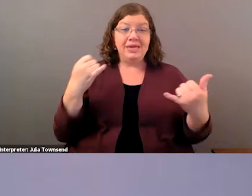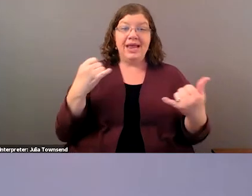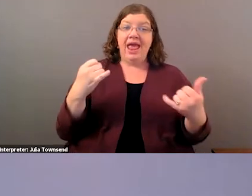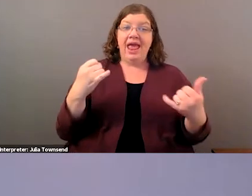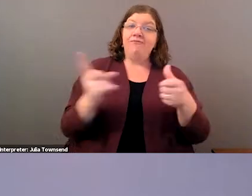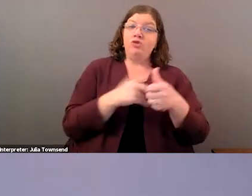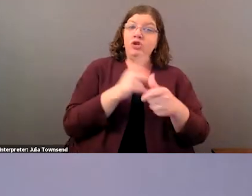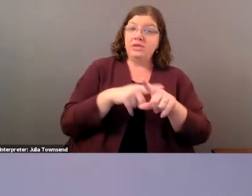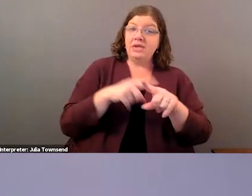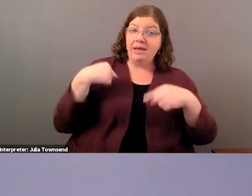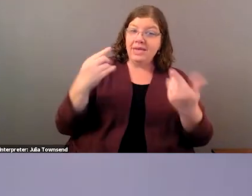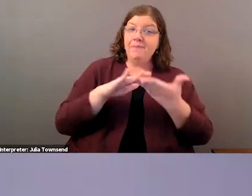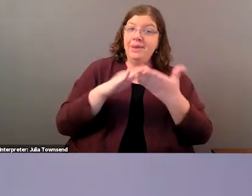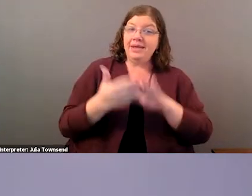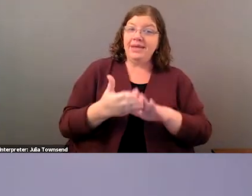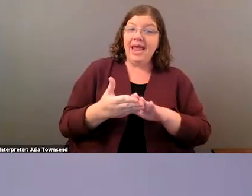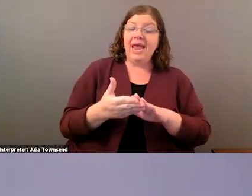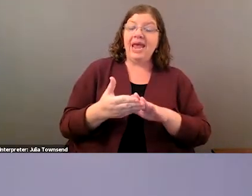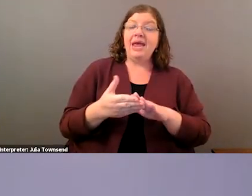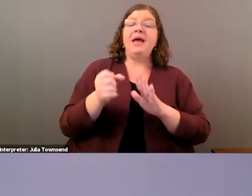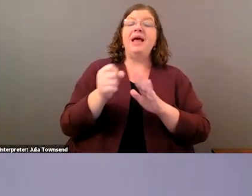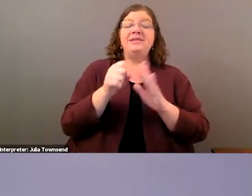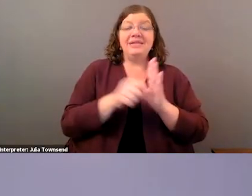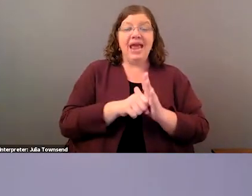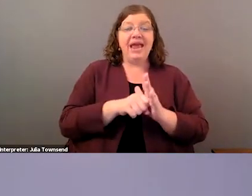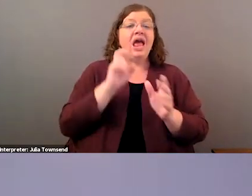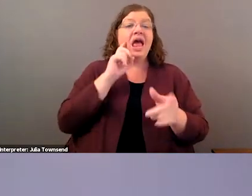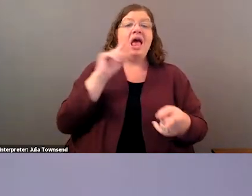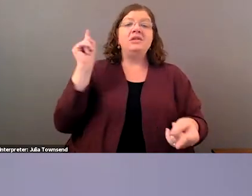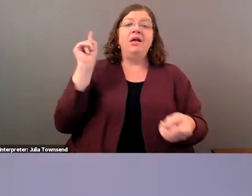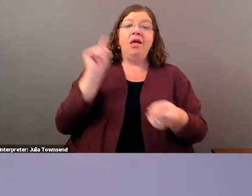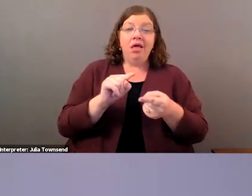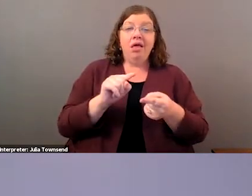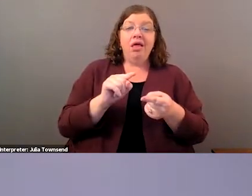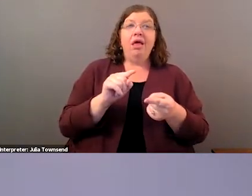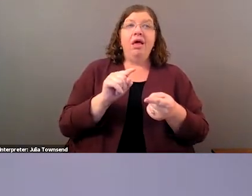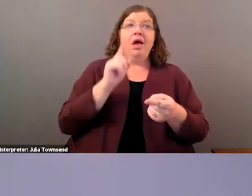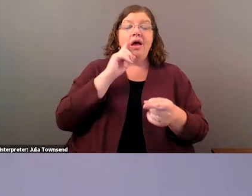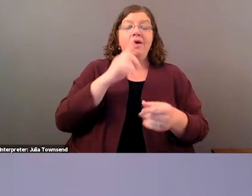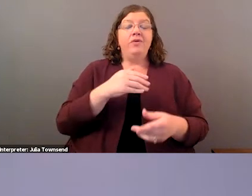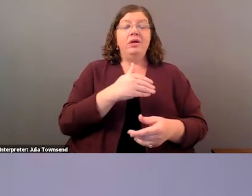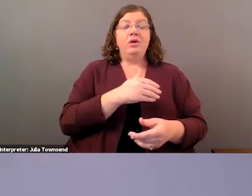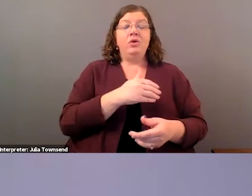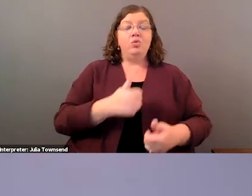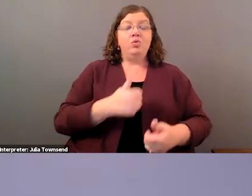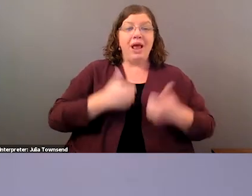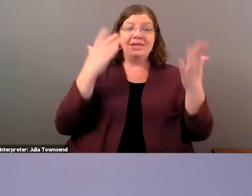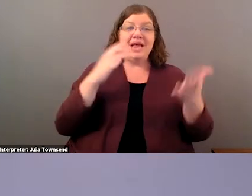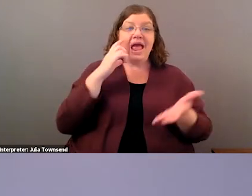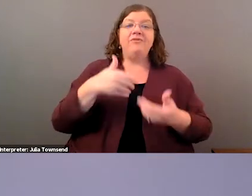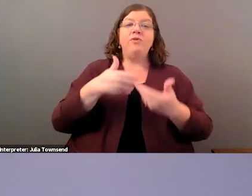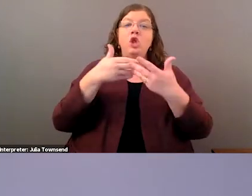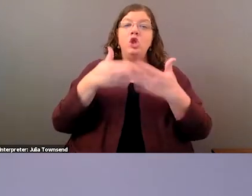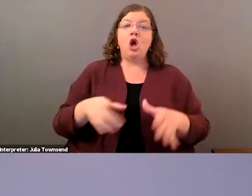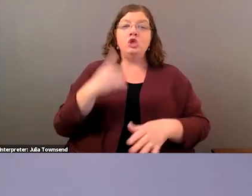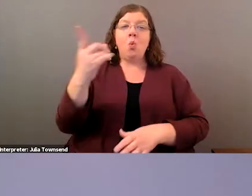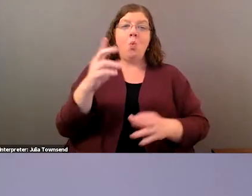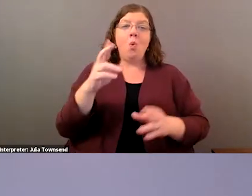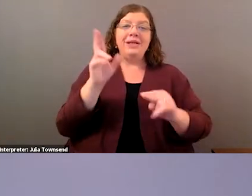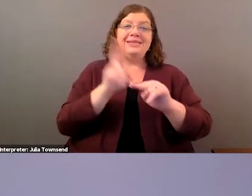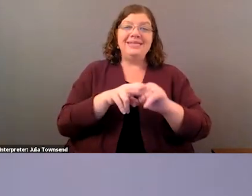state, has lost a seat in the House because of the decline in enrollment, as evidenced by the